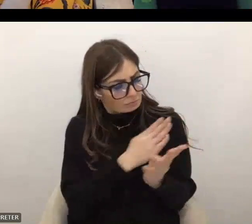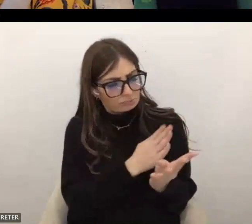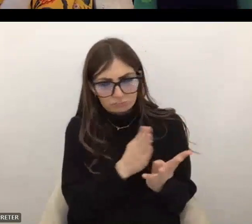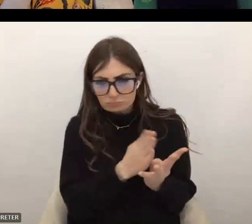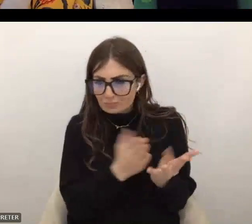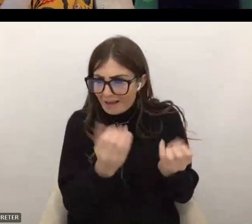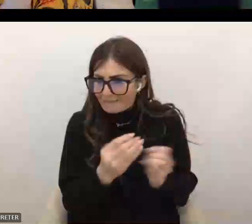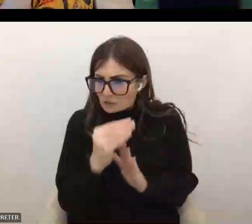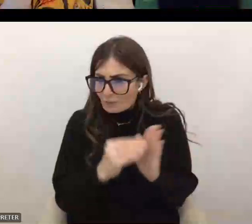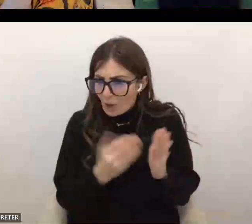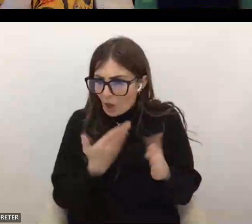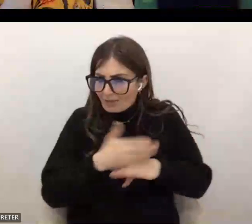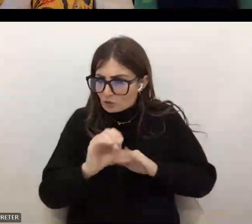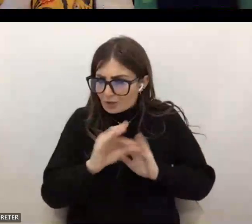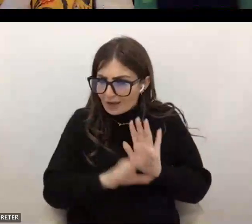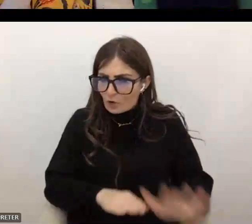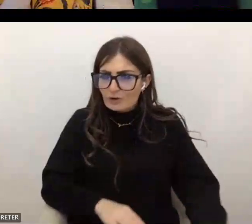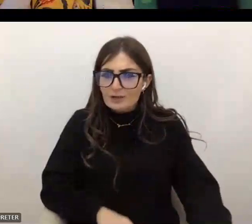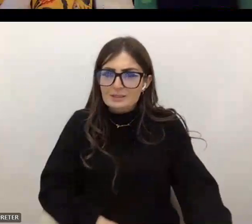apply under the new categories?